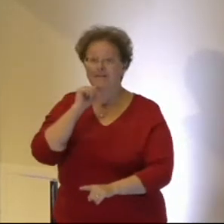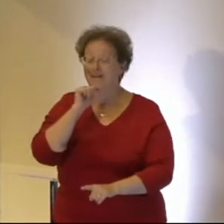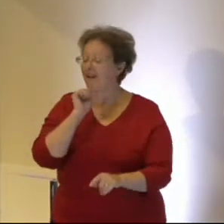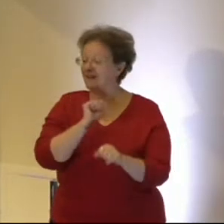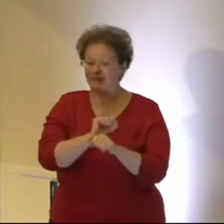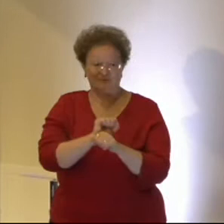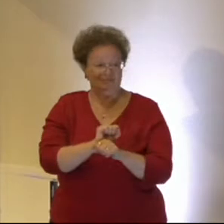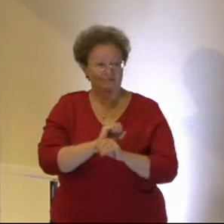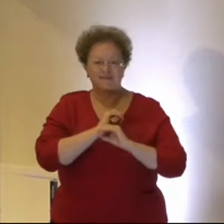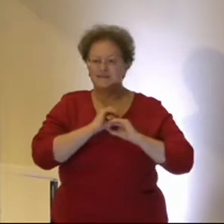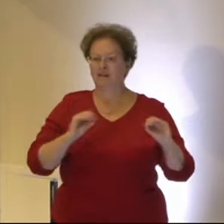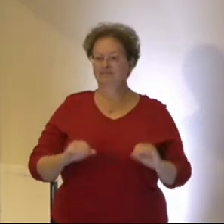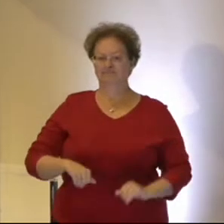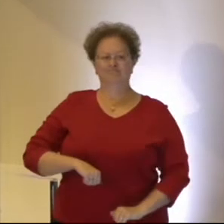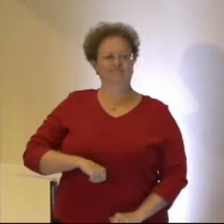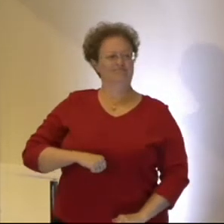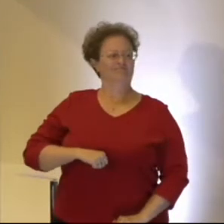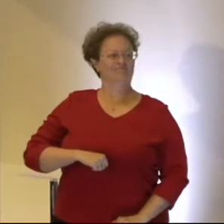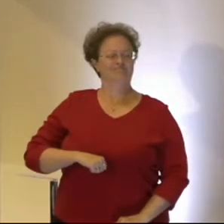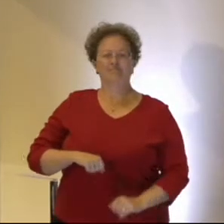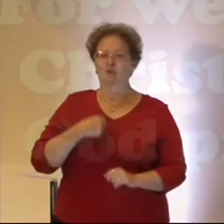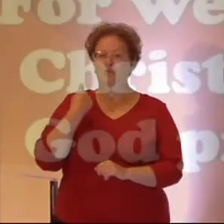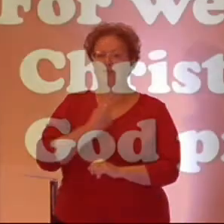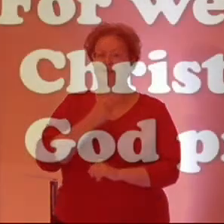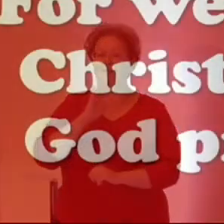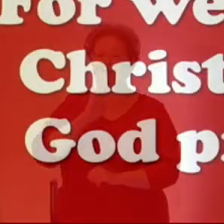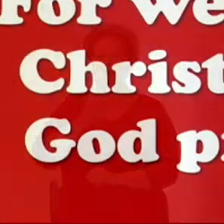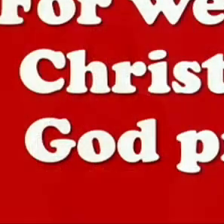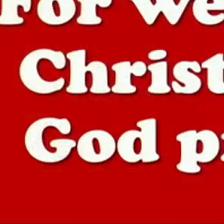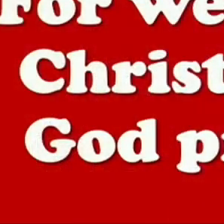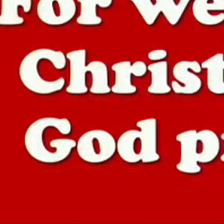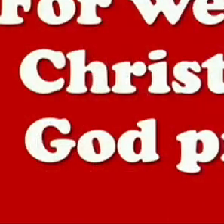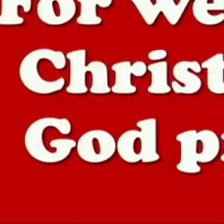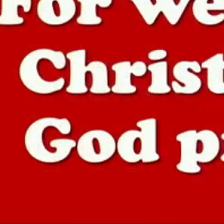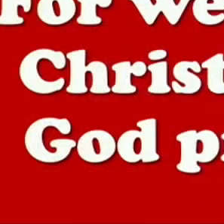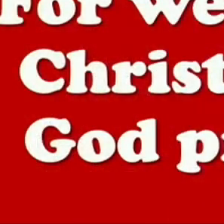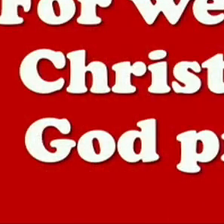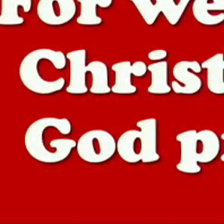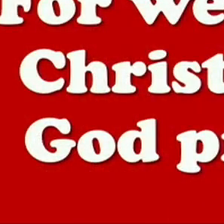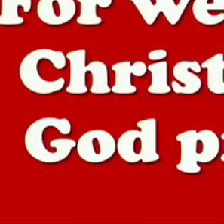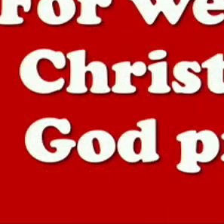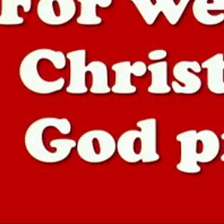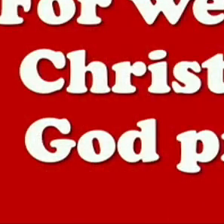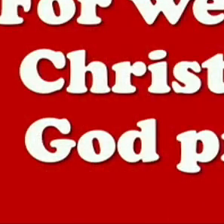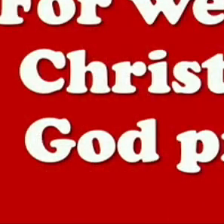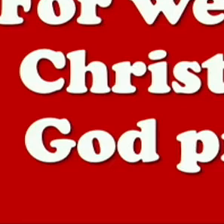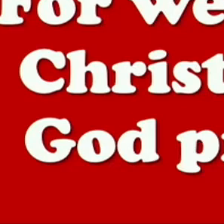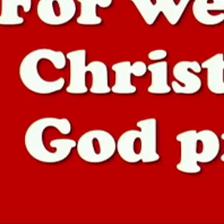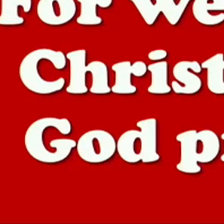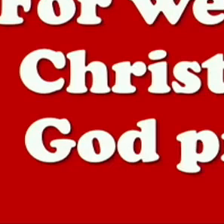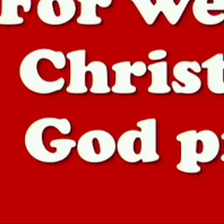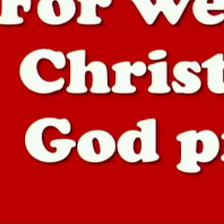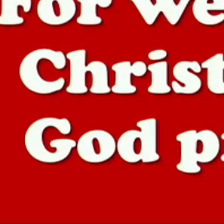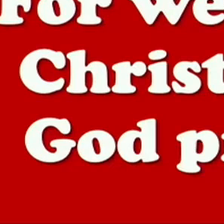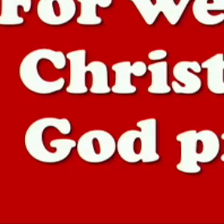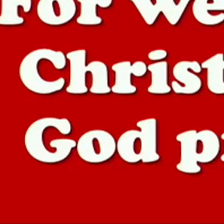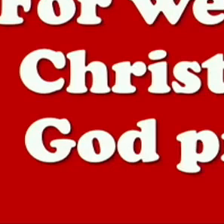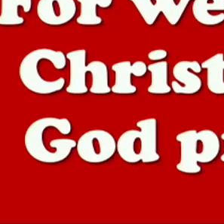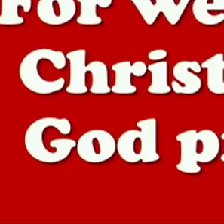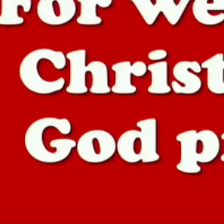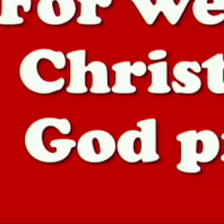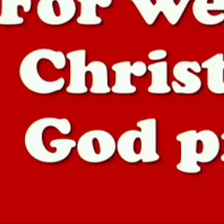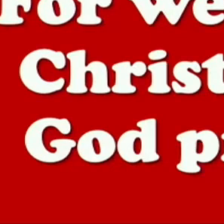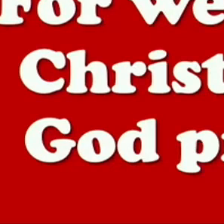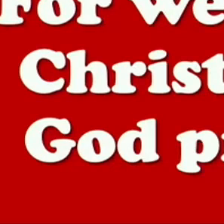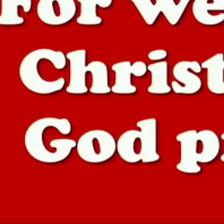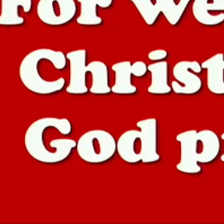works, so that no one may boast, for we are his workmanship, created in Christ Jesus for good works, which God